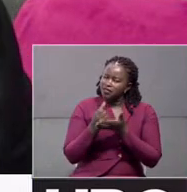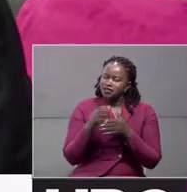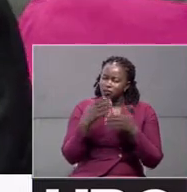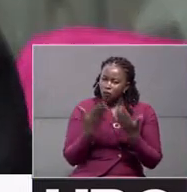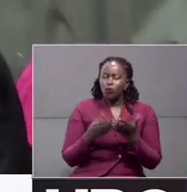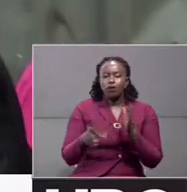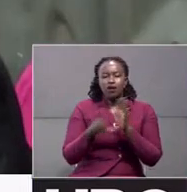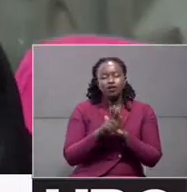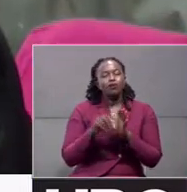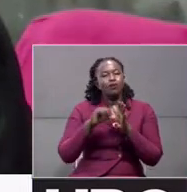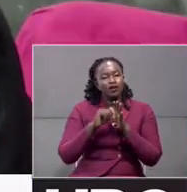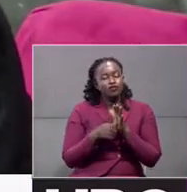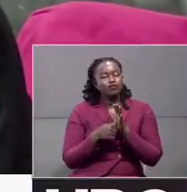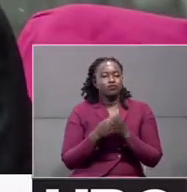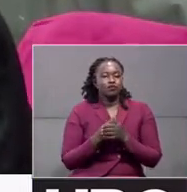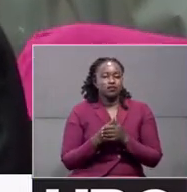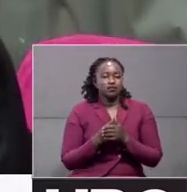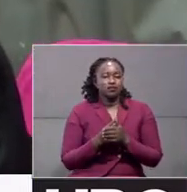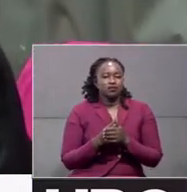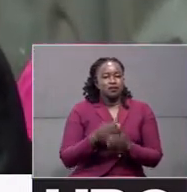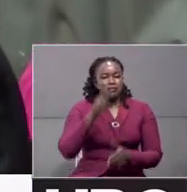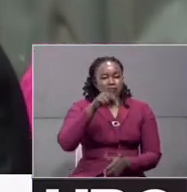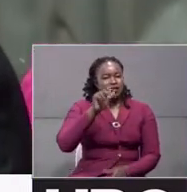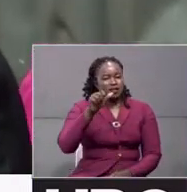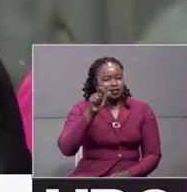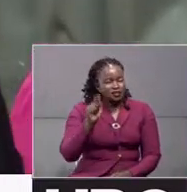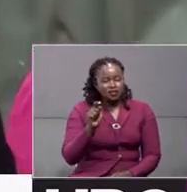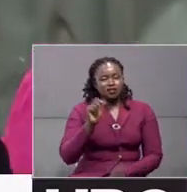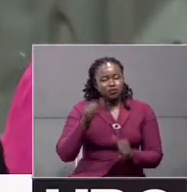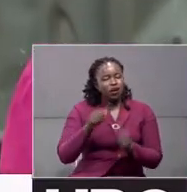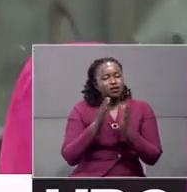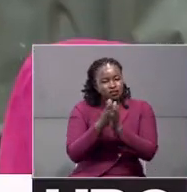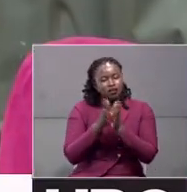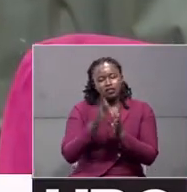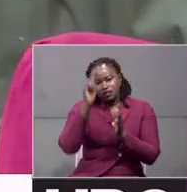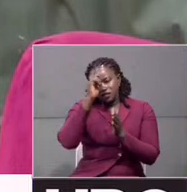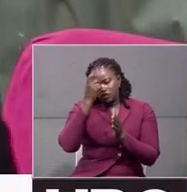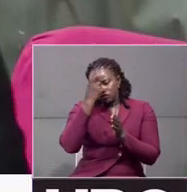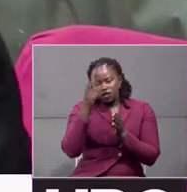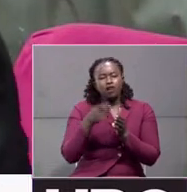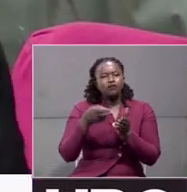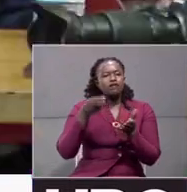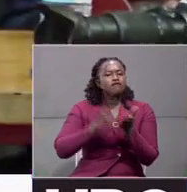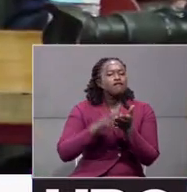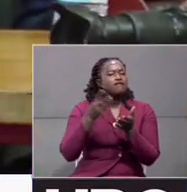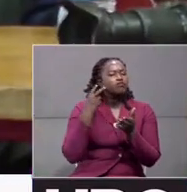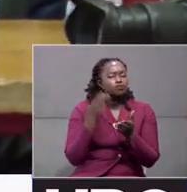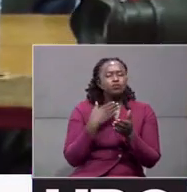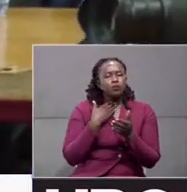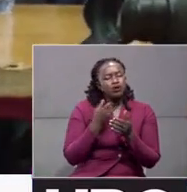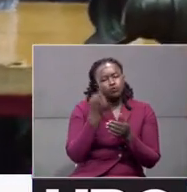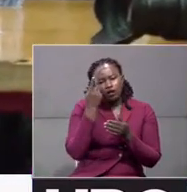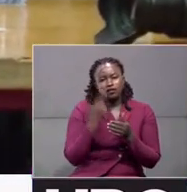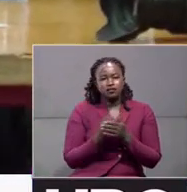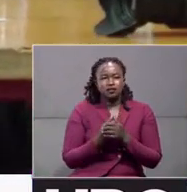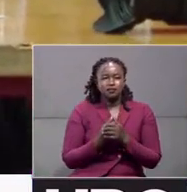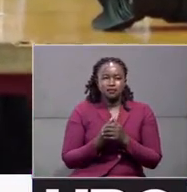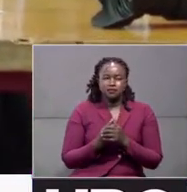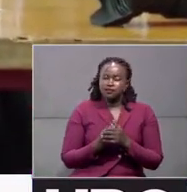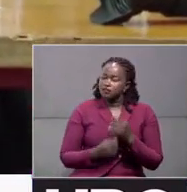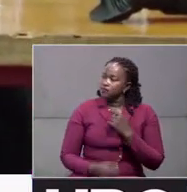matter? PSST, what is a statutory revision? What do you mean by statutory revision? I wanted the PSST. But this is